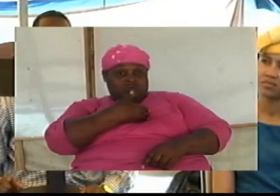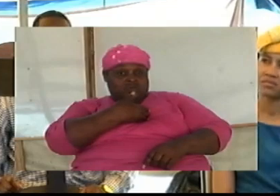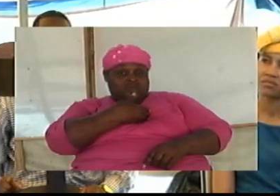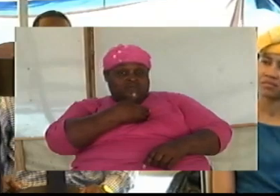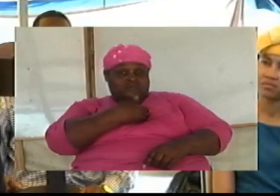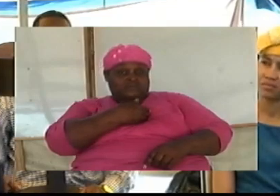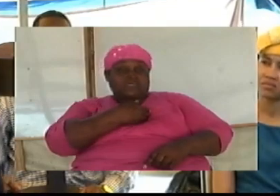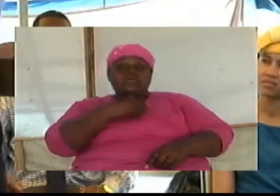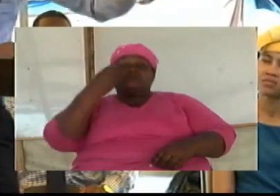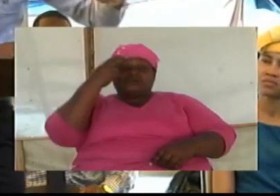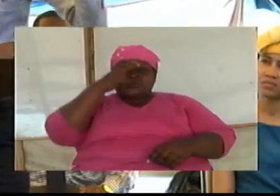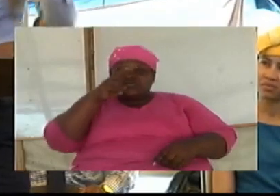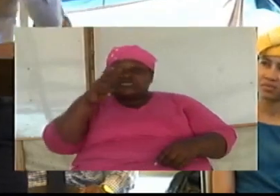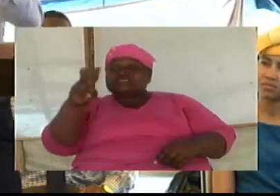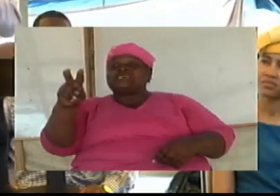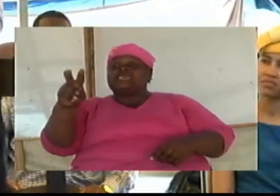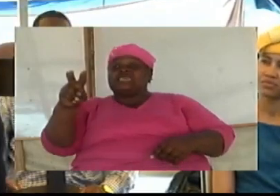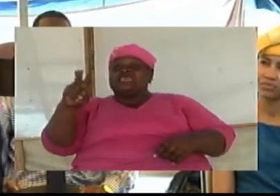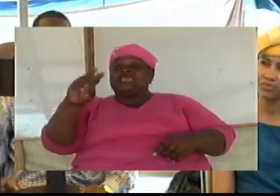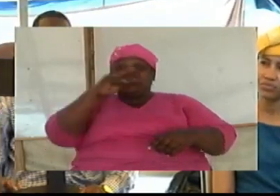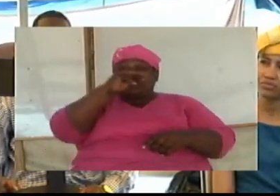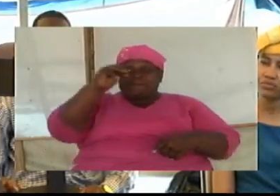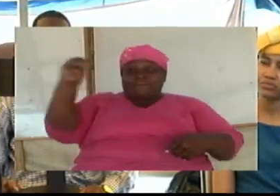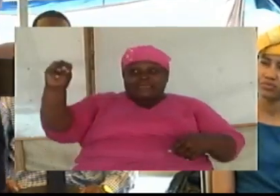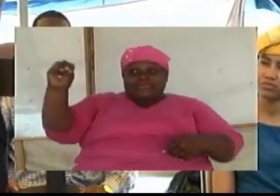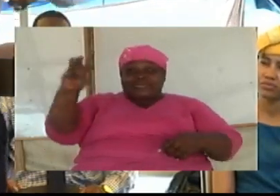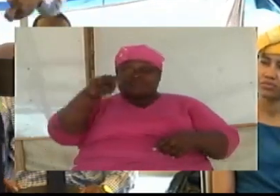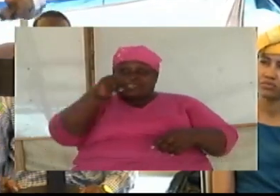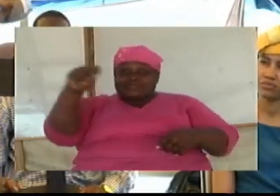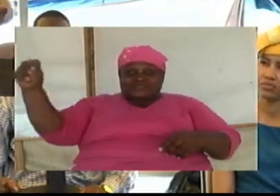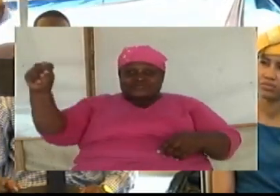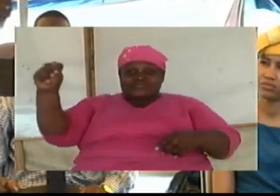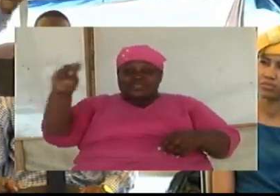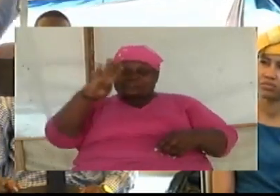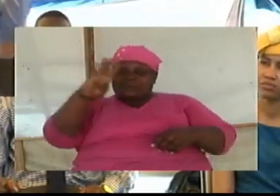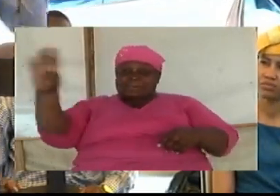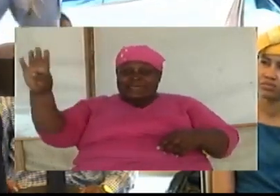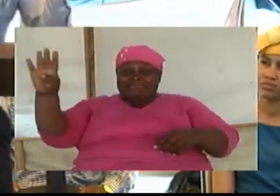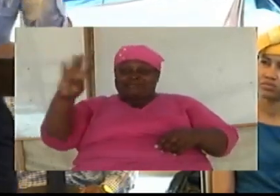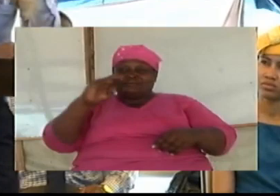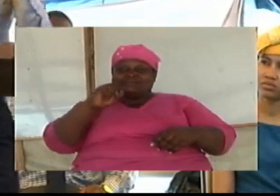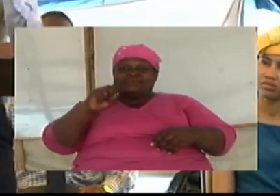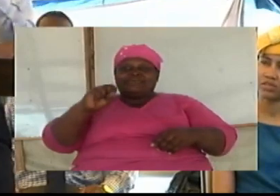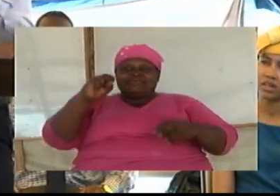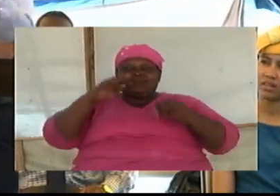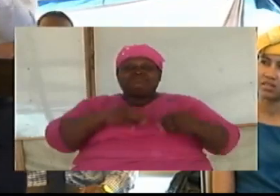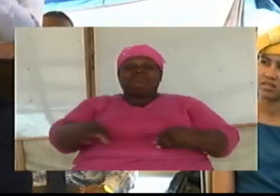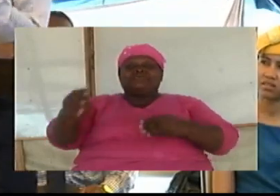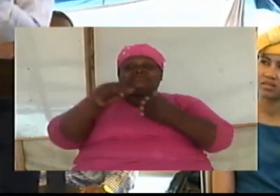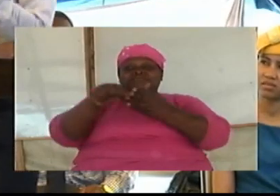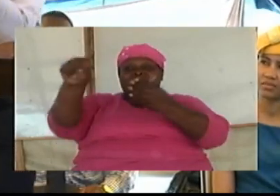we see the money, the billions, the trillions of dollars that are being spent in order to come up